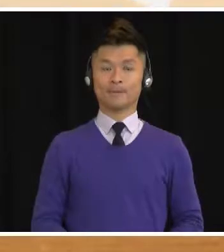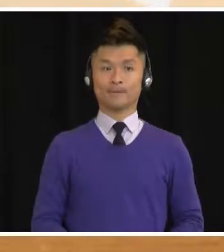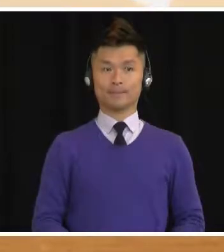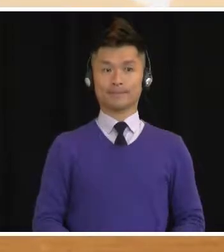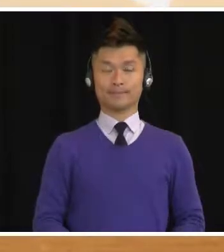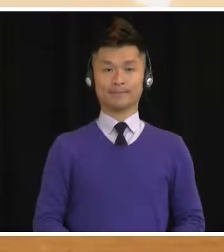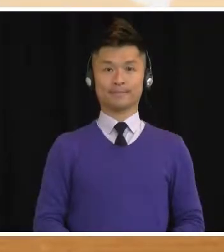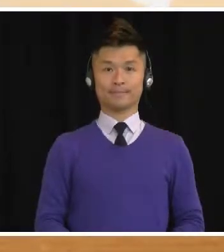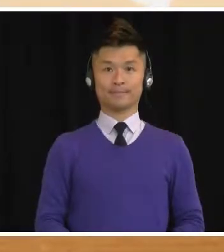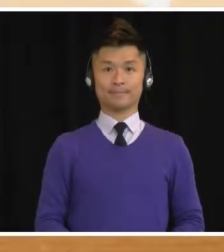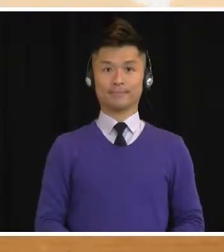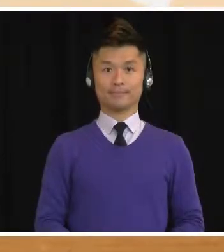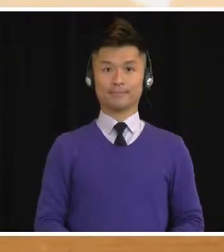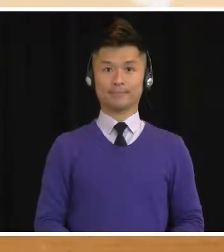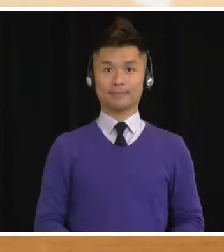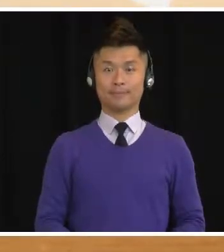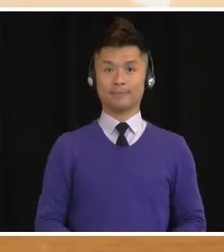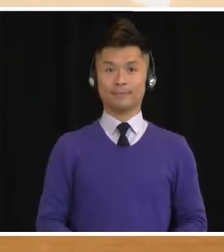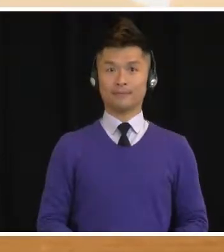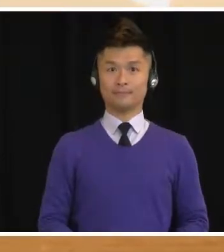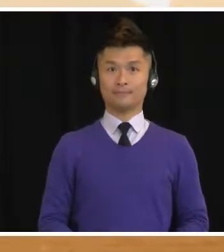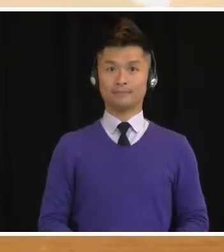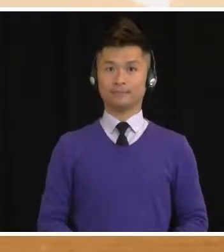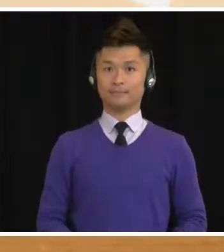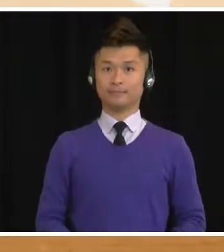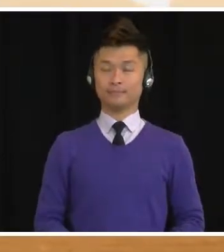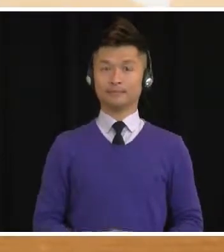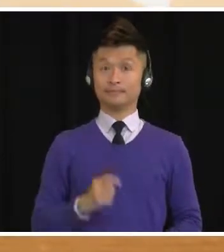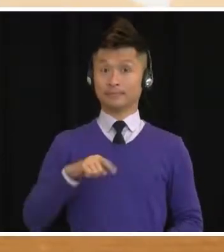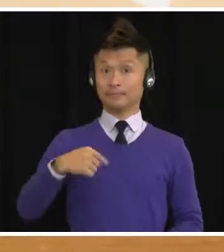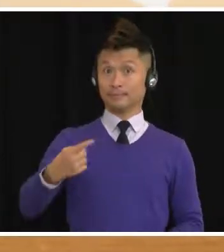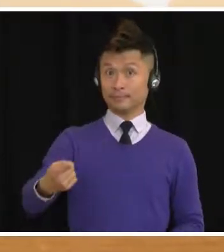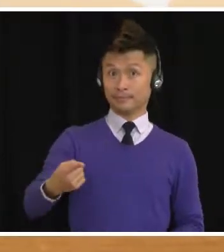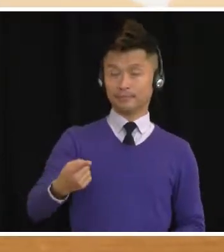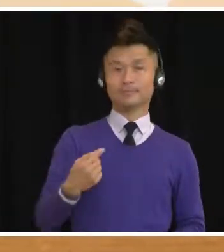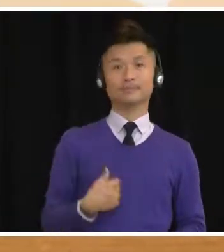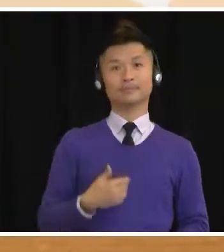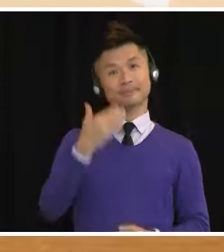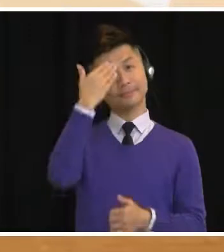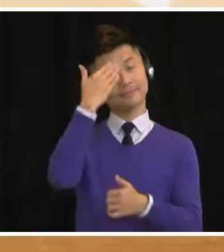to observe, remark, or whatever?